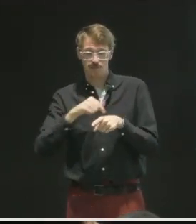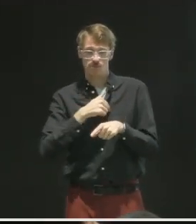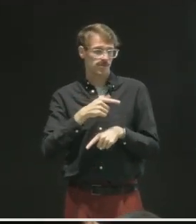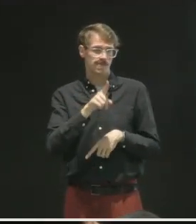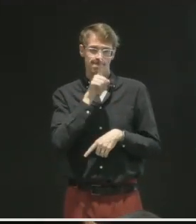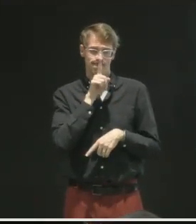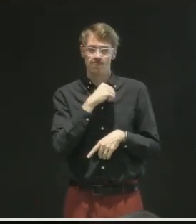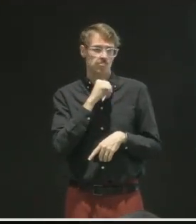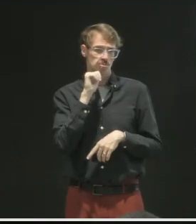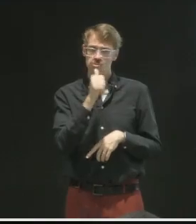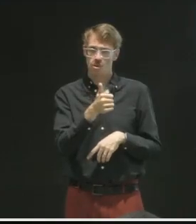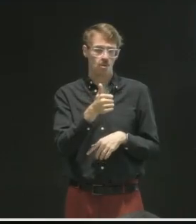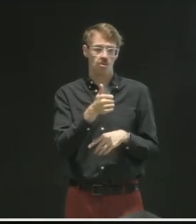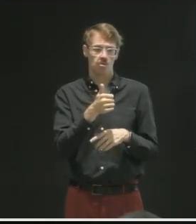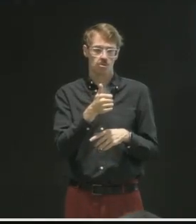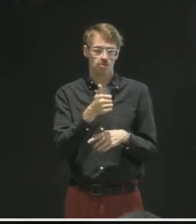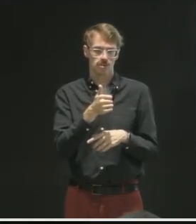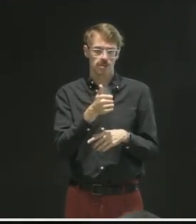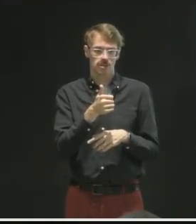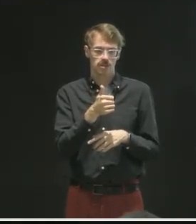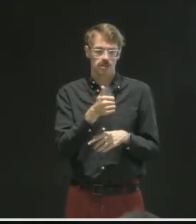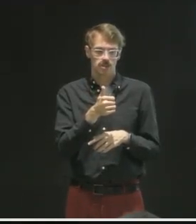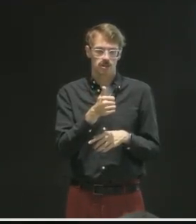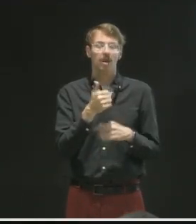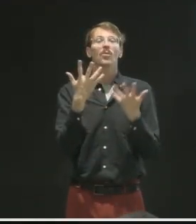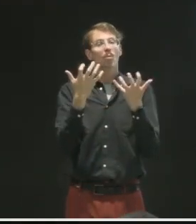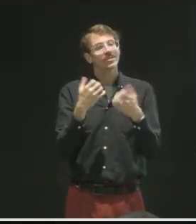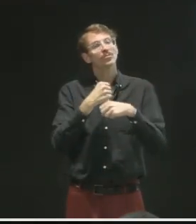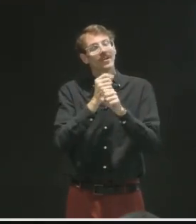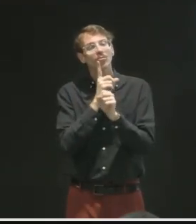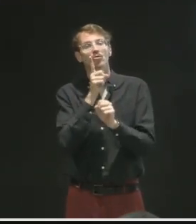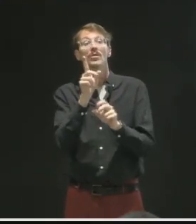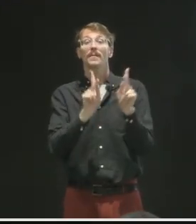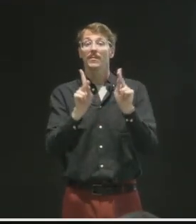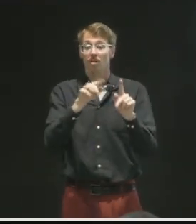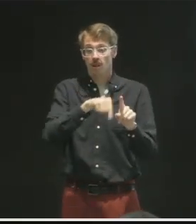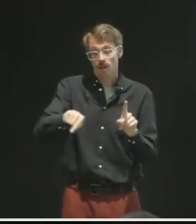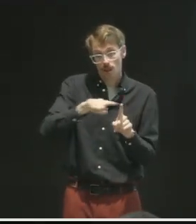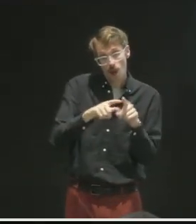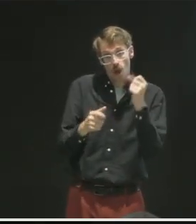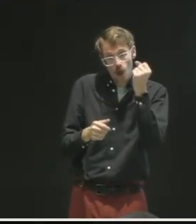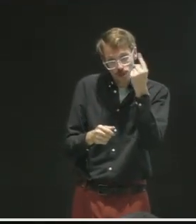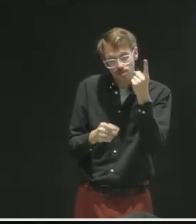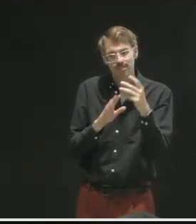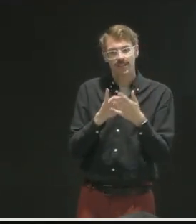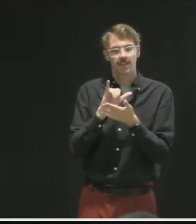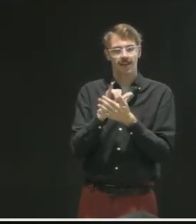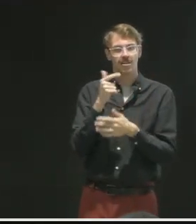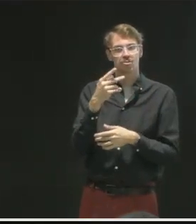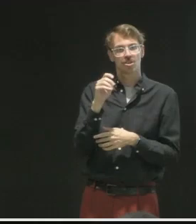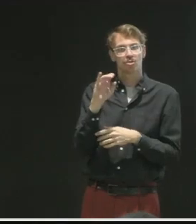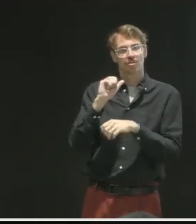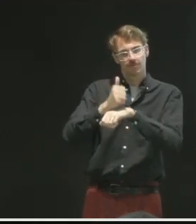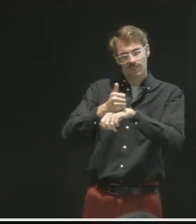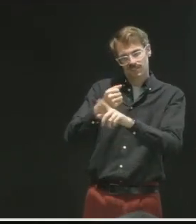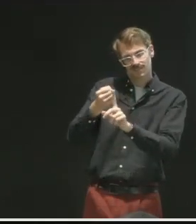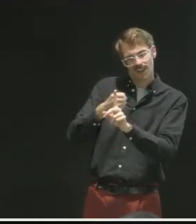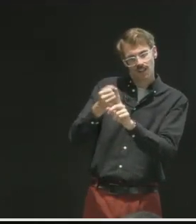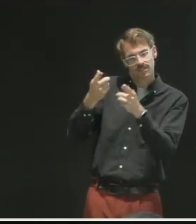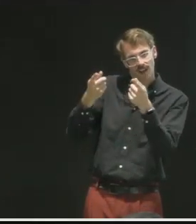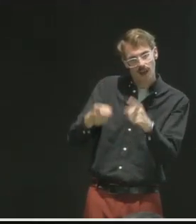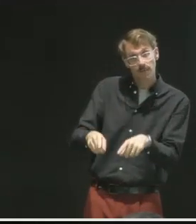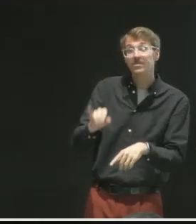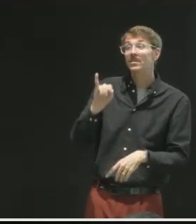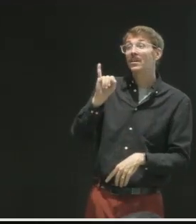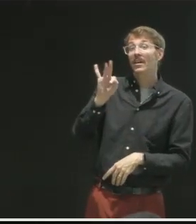work in terms of gender-based violence and helping people to understand why a victim of